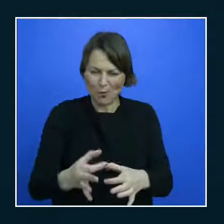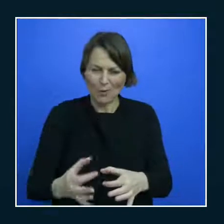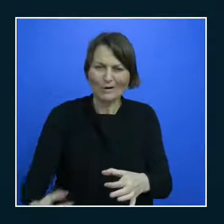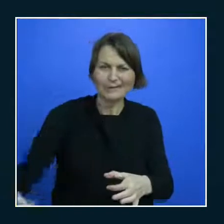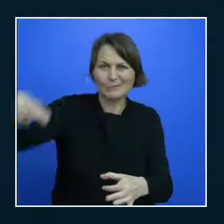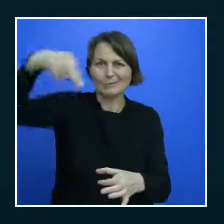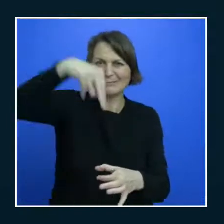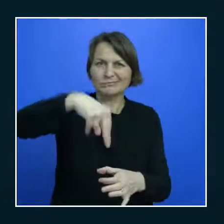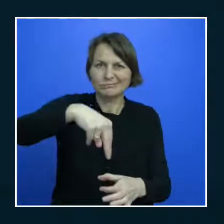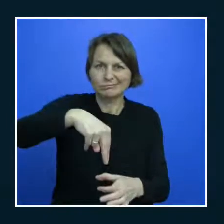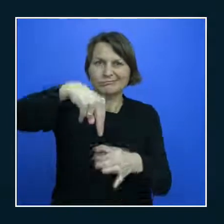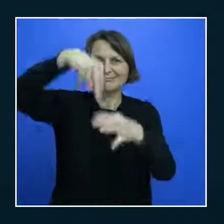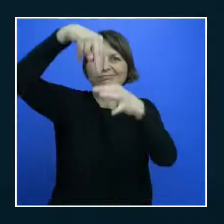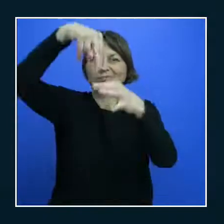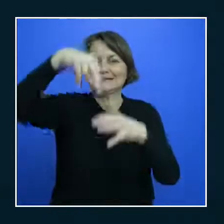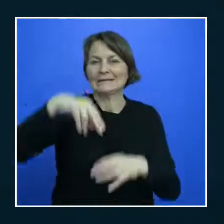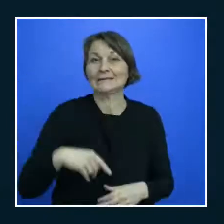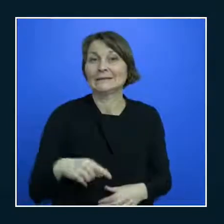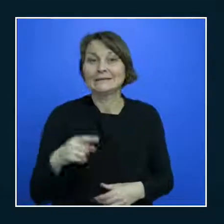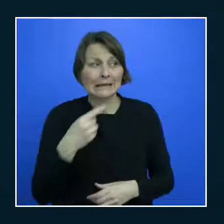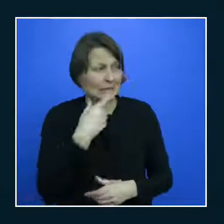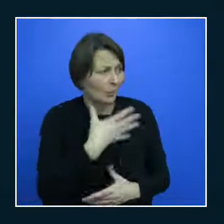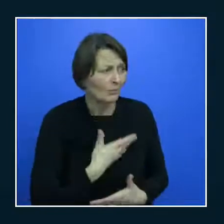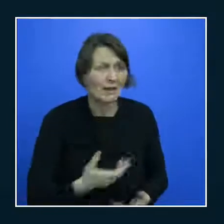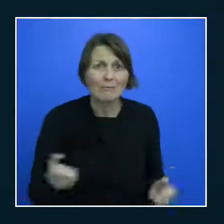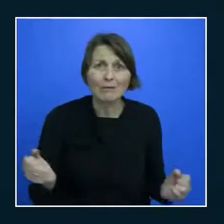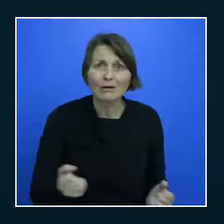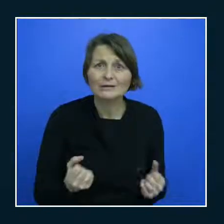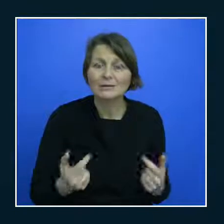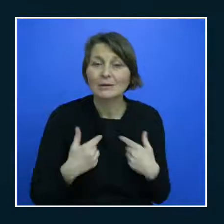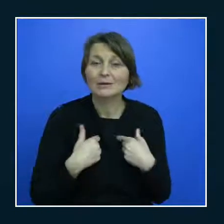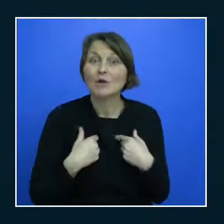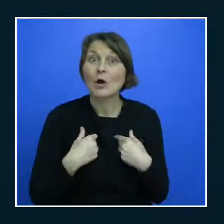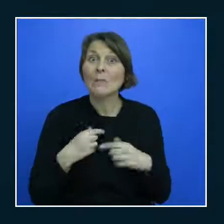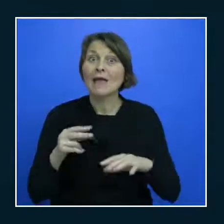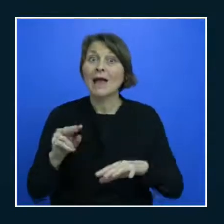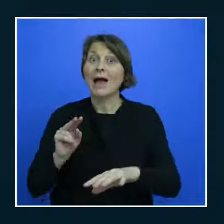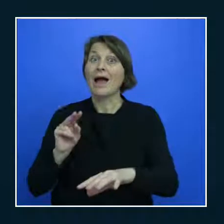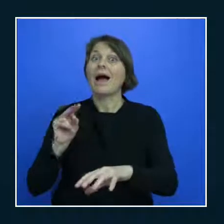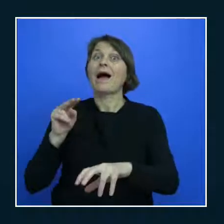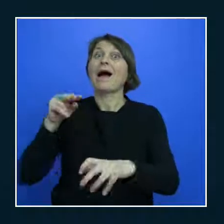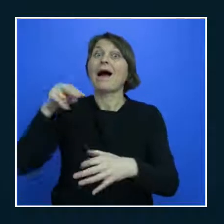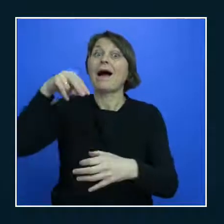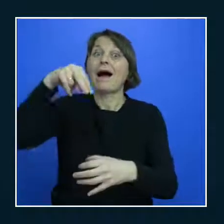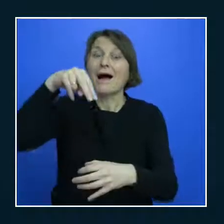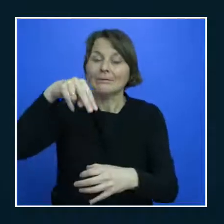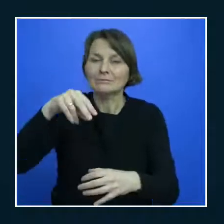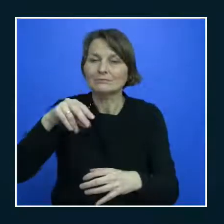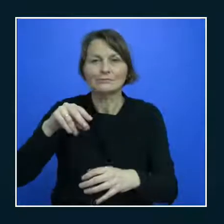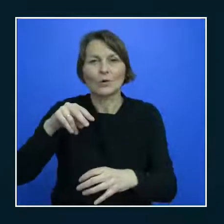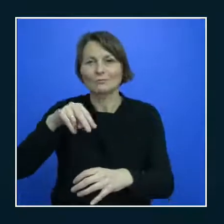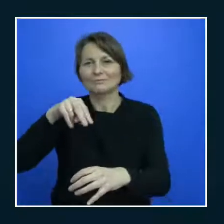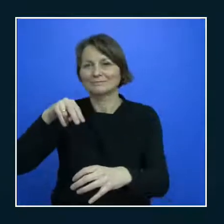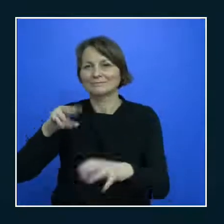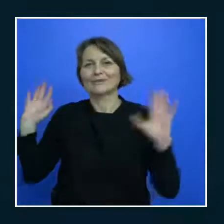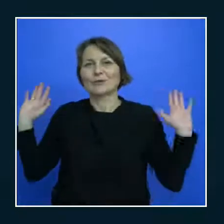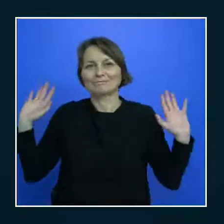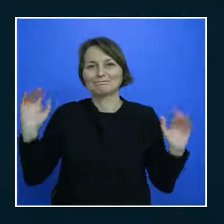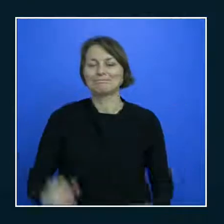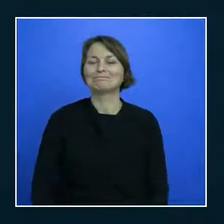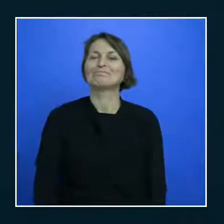they said that was not possible, and so I almost stepped on it, and that's what I'm going to say about